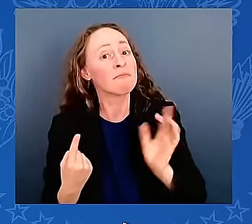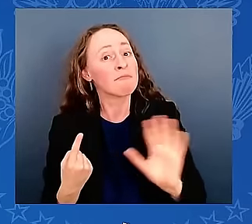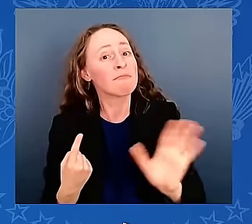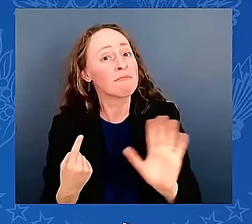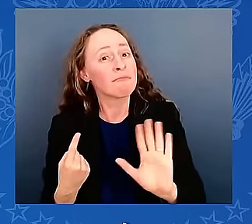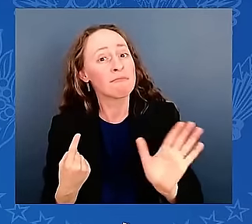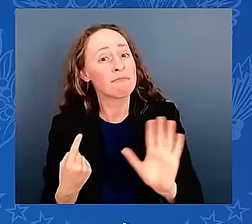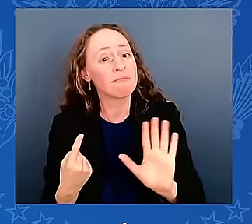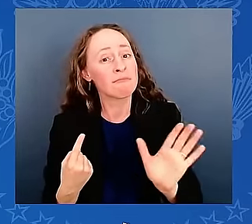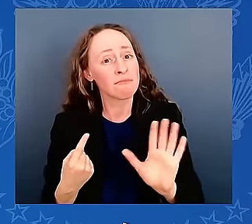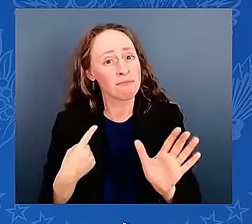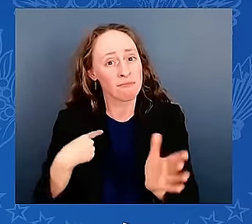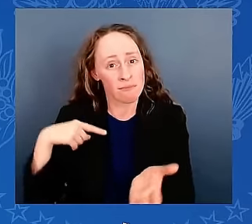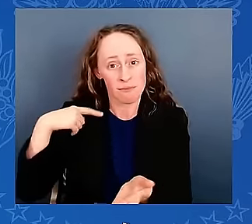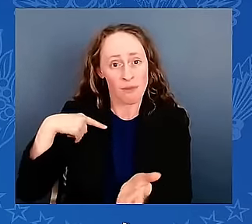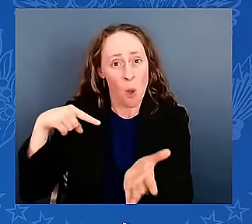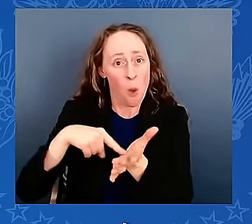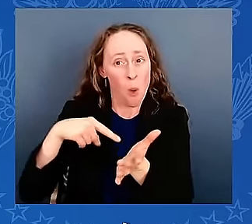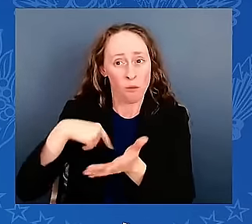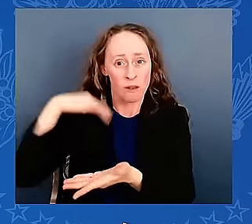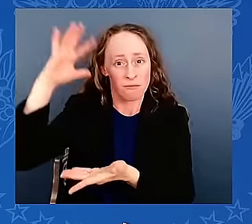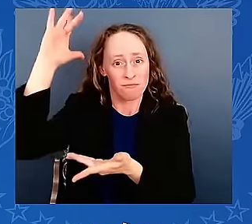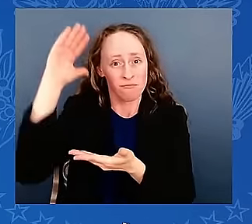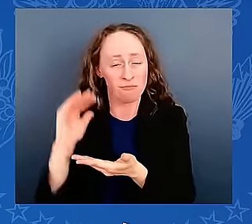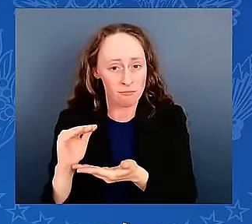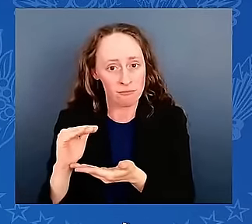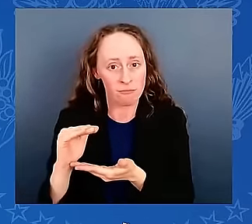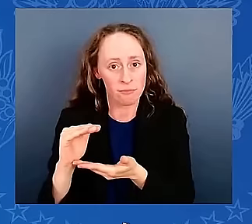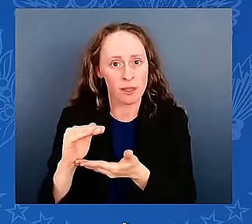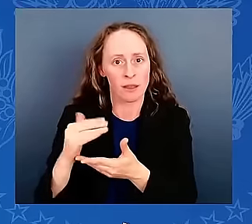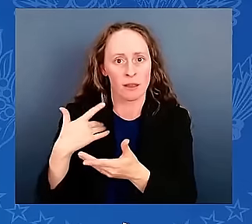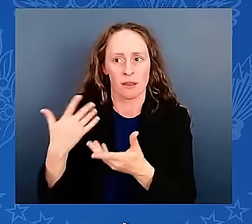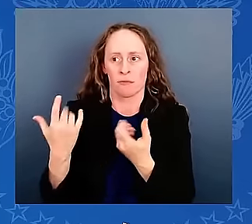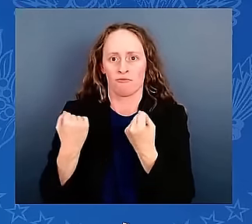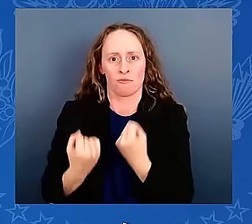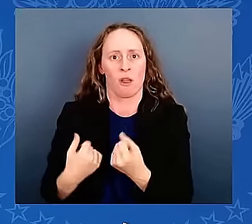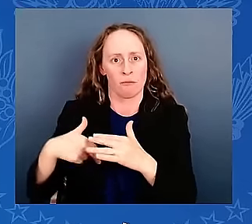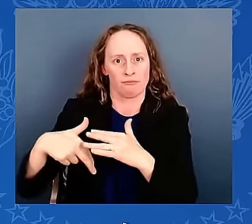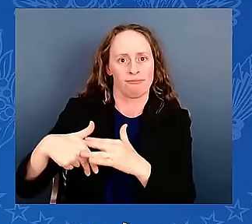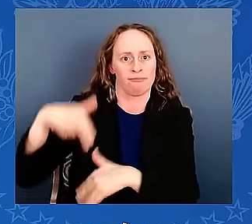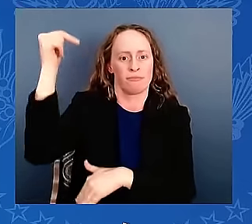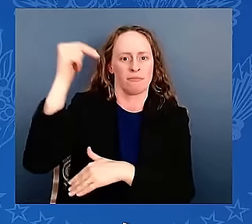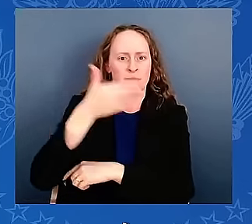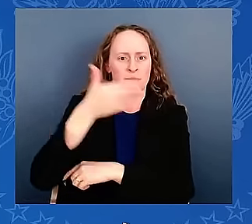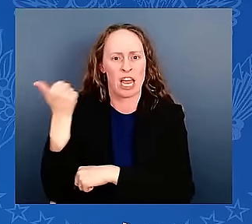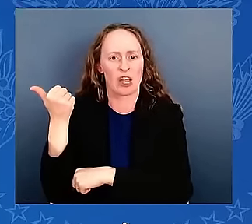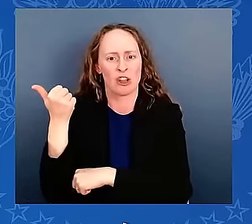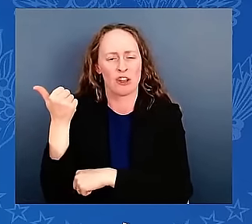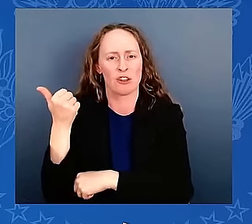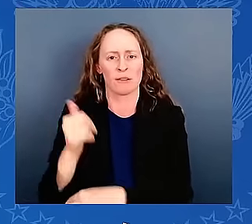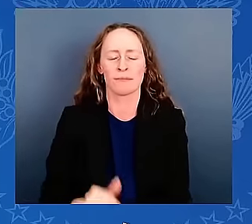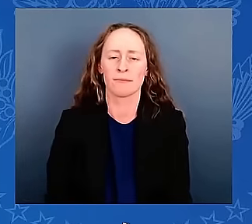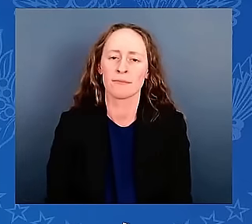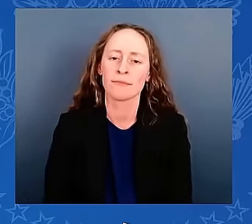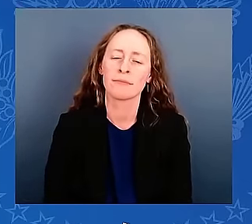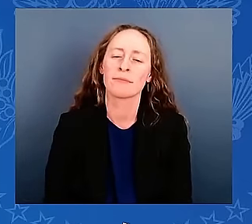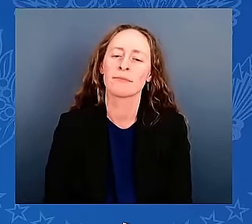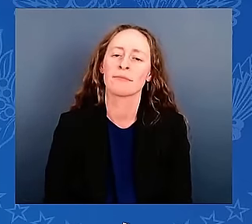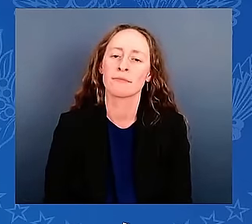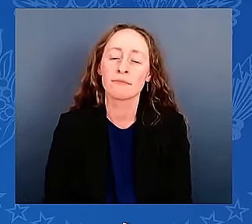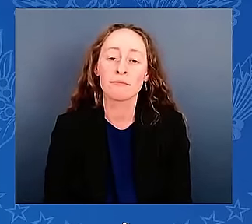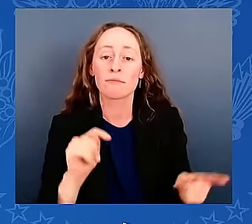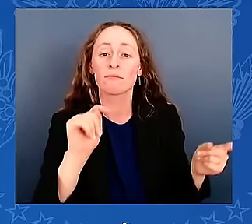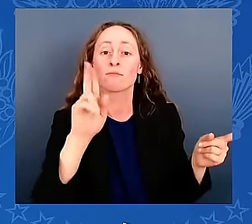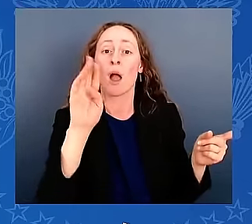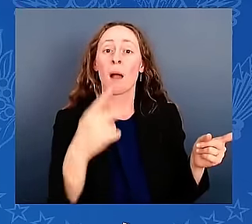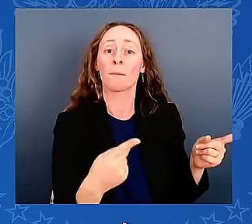Folks, here's what else I'm determined to do. I'm determined to end Trump's tax cuts for the very wealthy and big